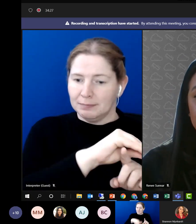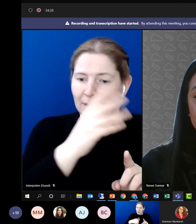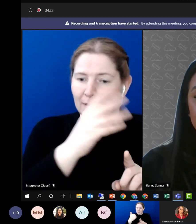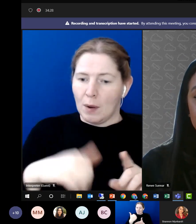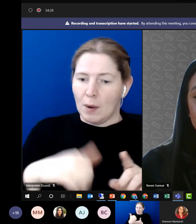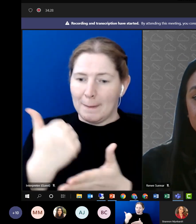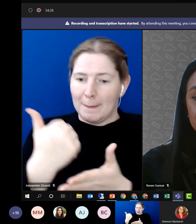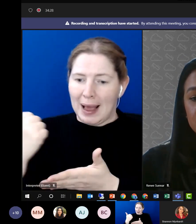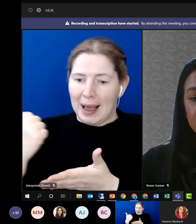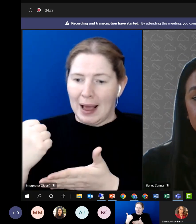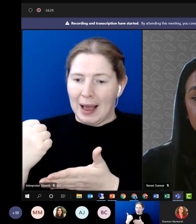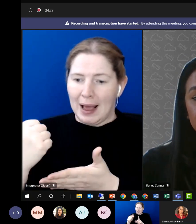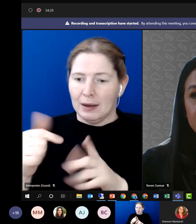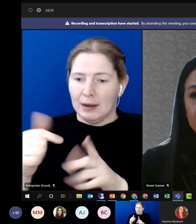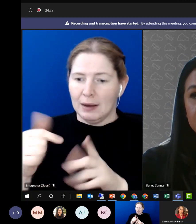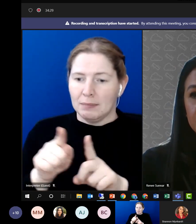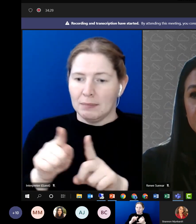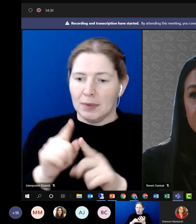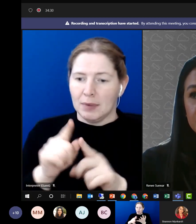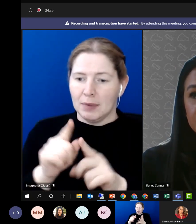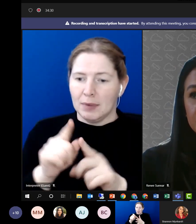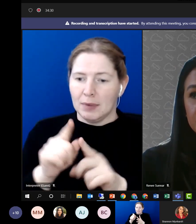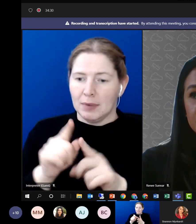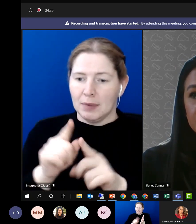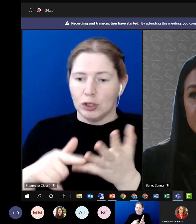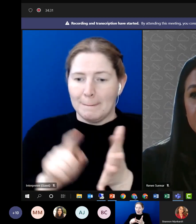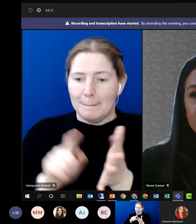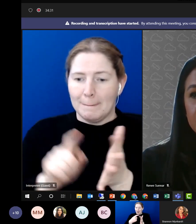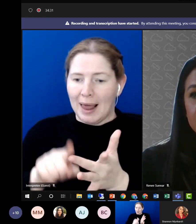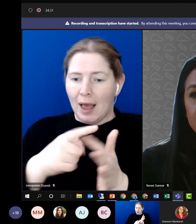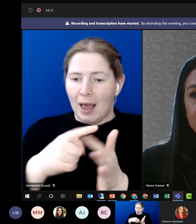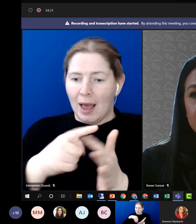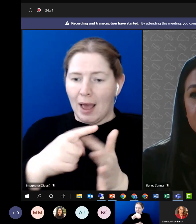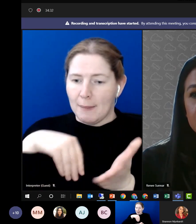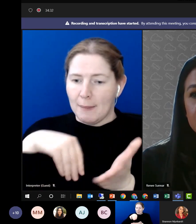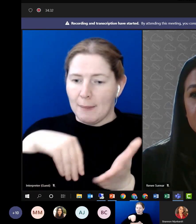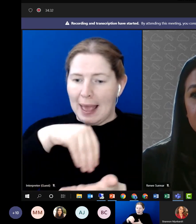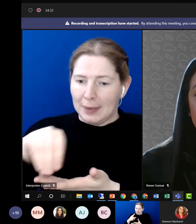like supplier payments? I